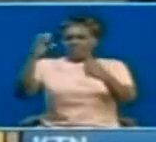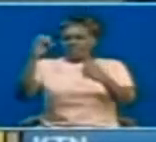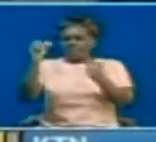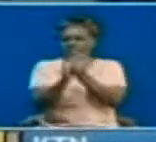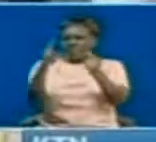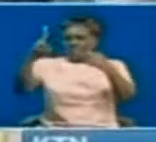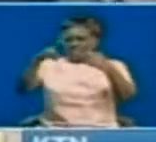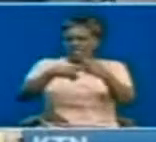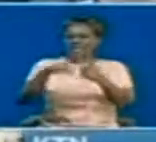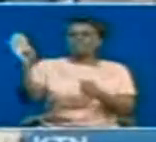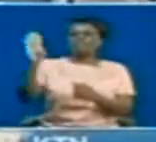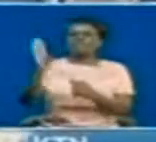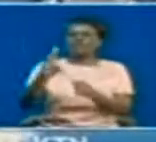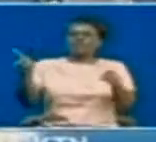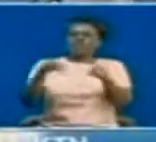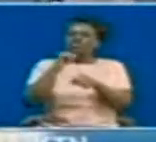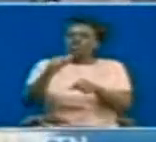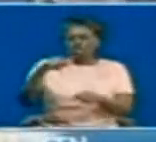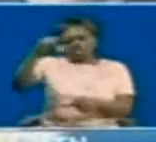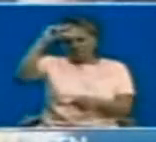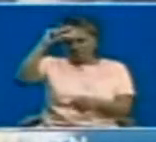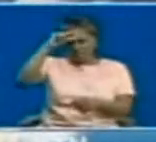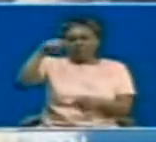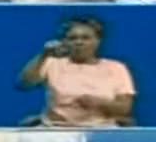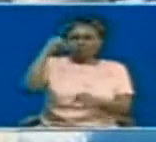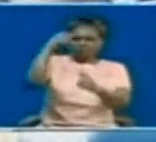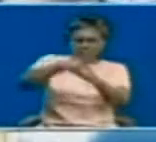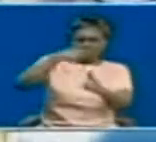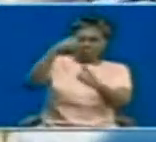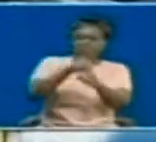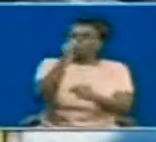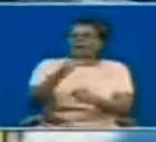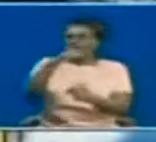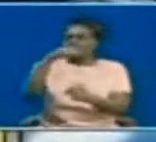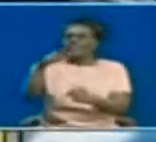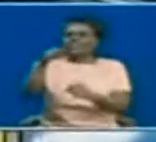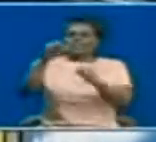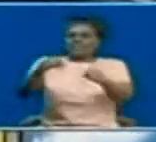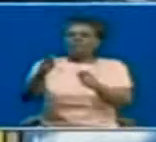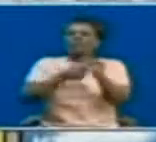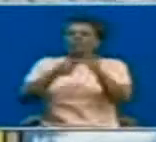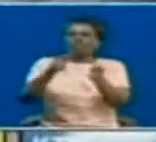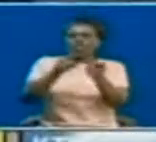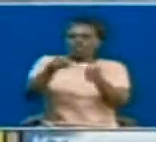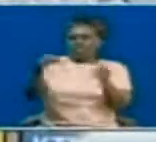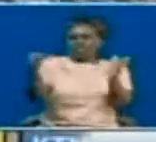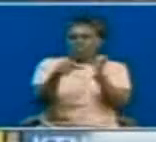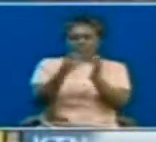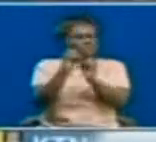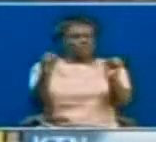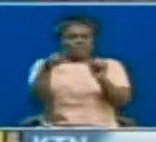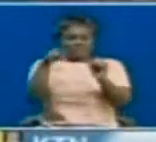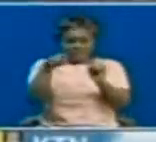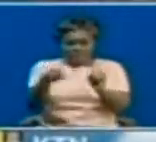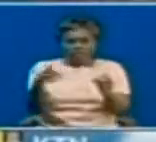shillings empire. Not even the government or various lobby groups from the private sector have managed to do away with this illegal trade, a factor that has